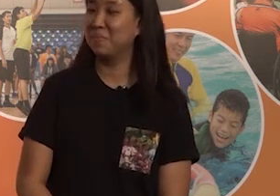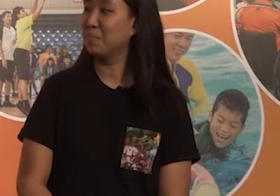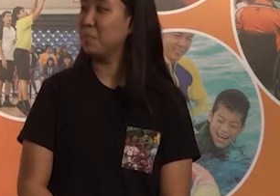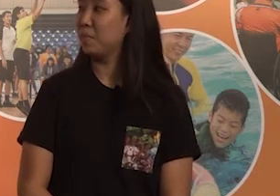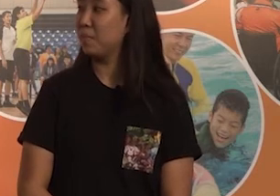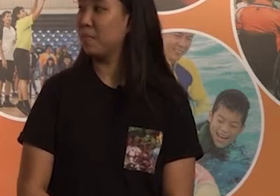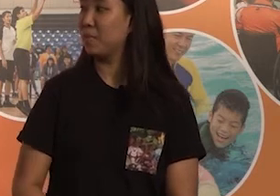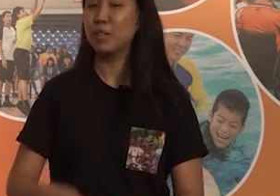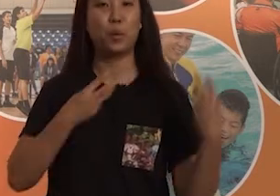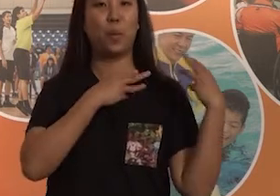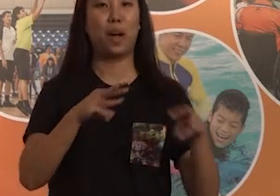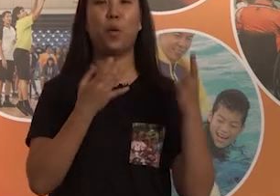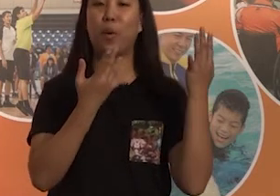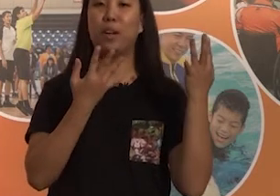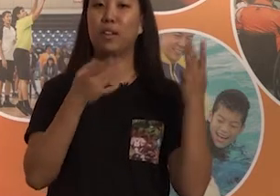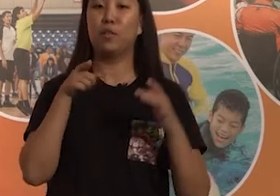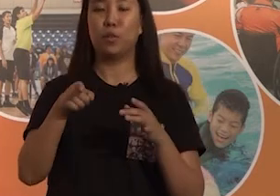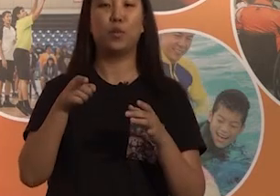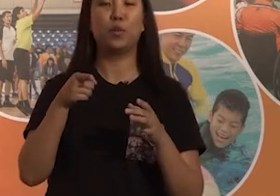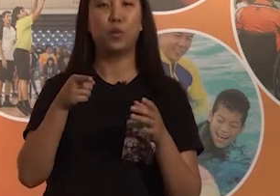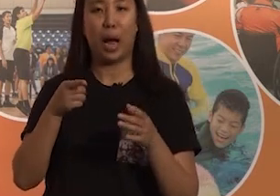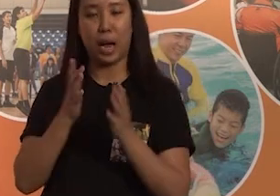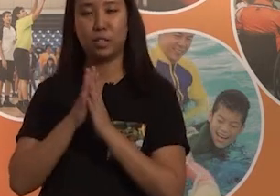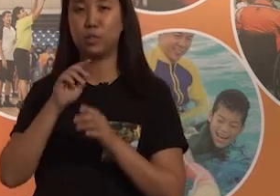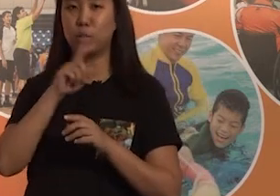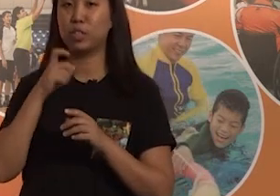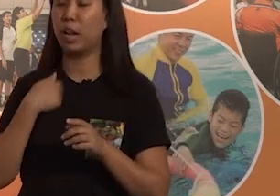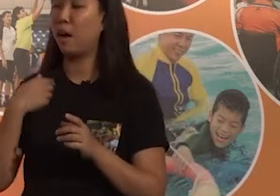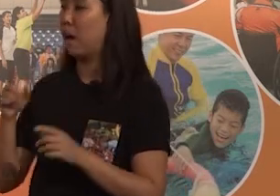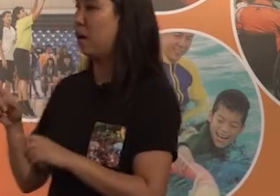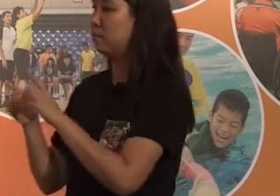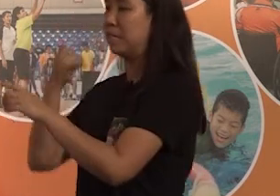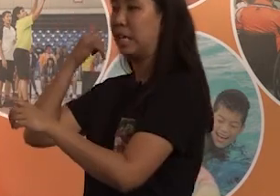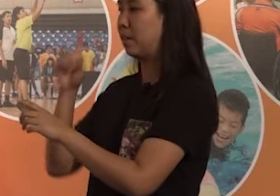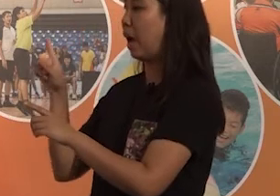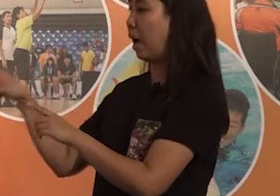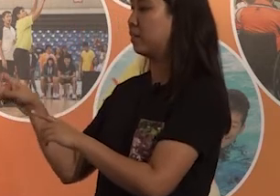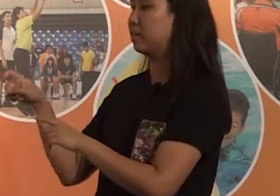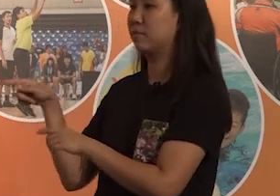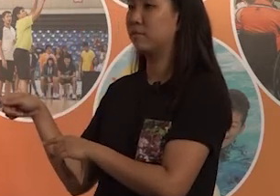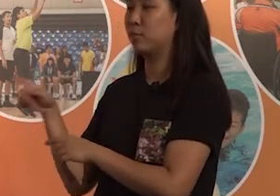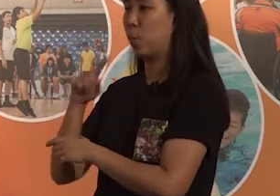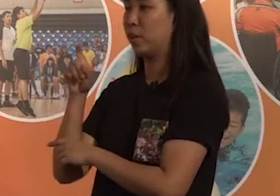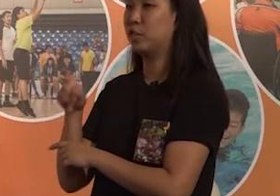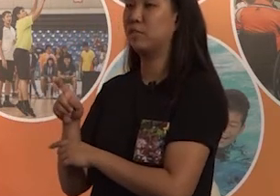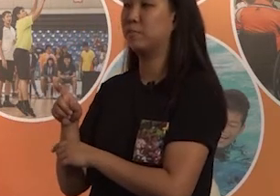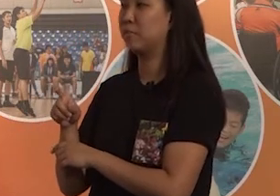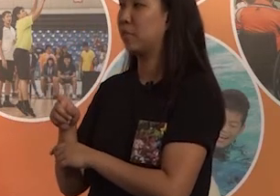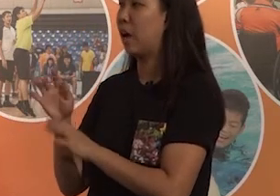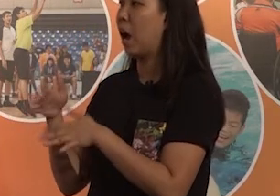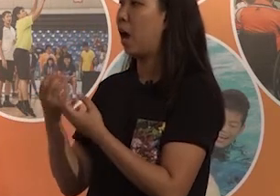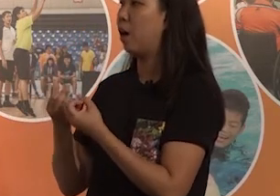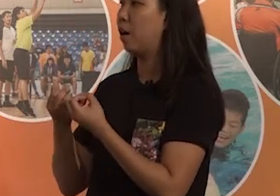Maybe while waiting for you to ask questions, I think I want to ask her a question. Okay. Yeah. Sure. how